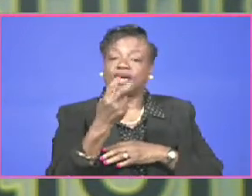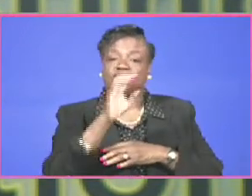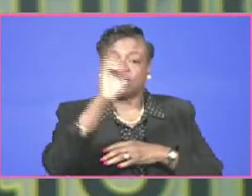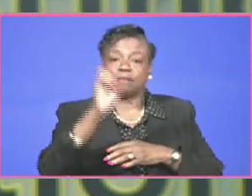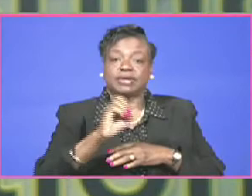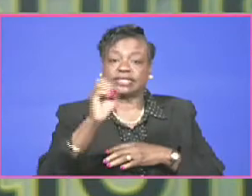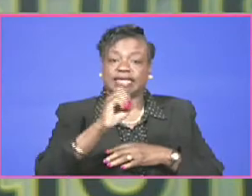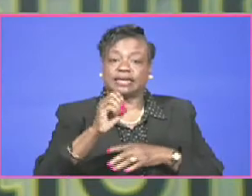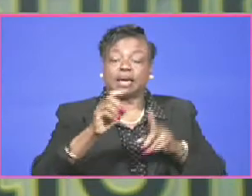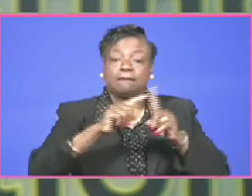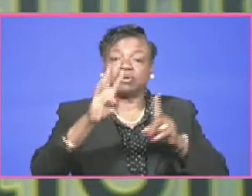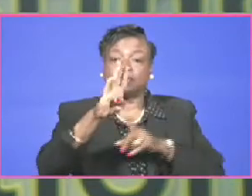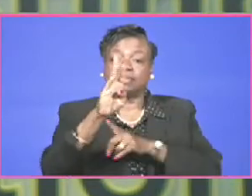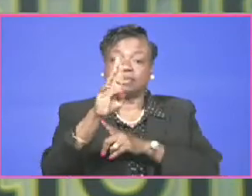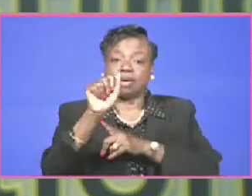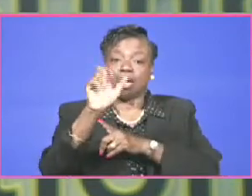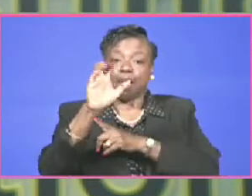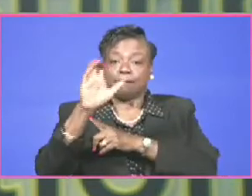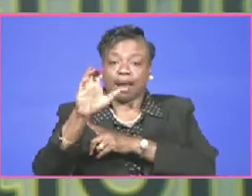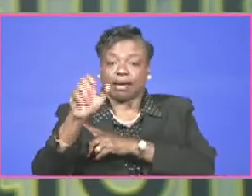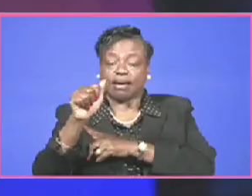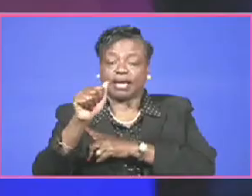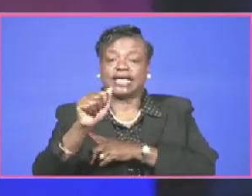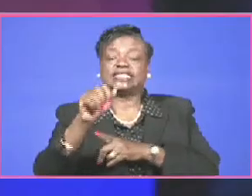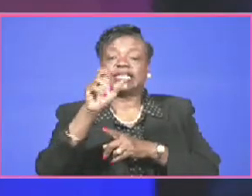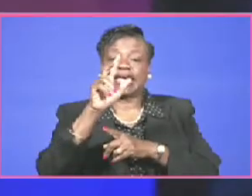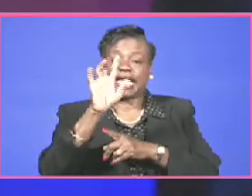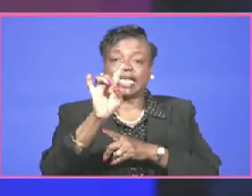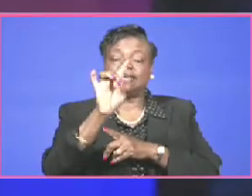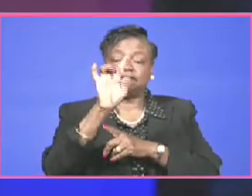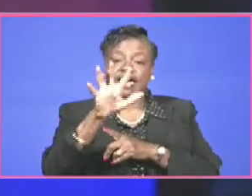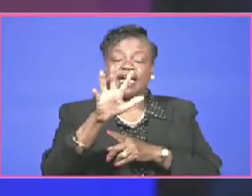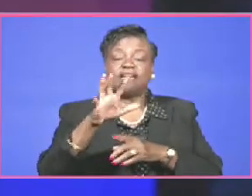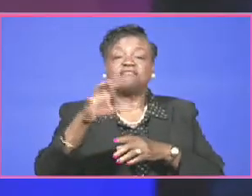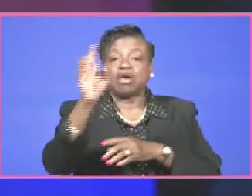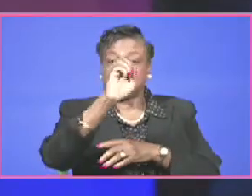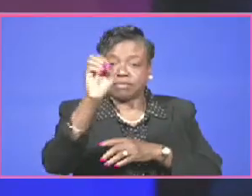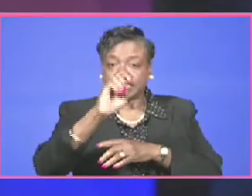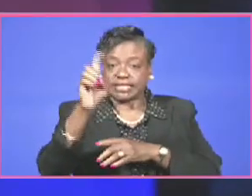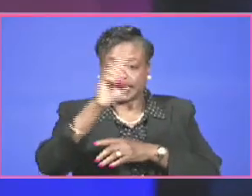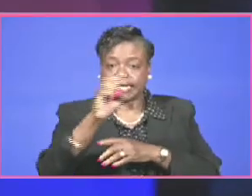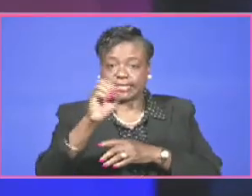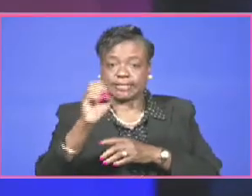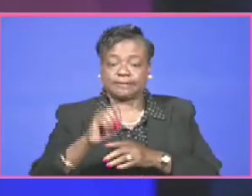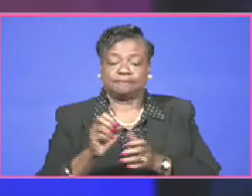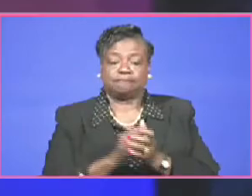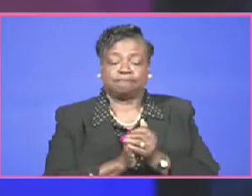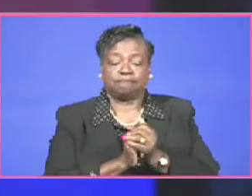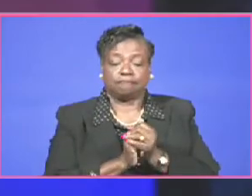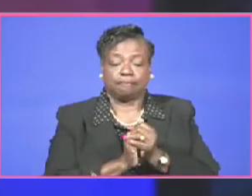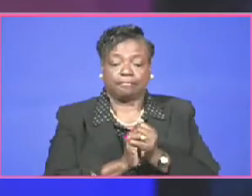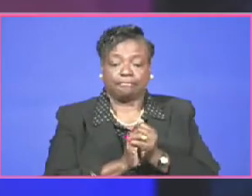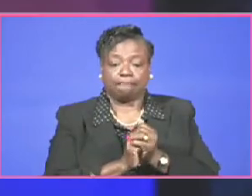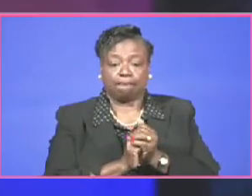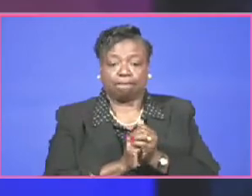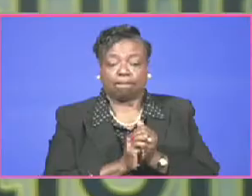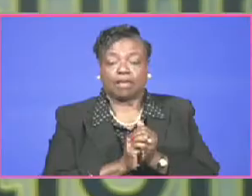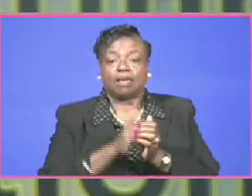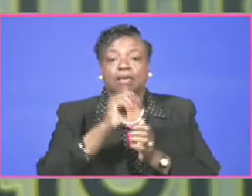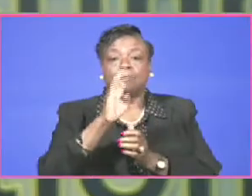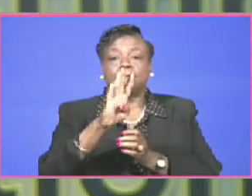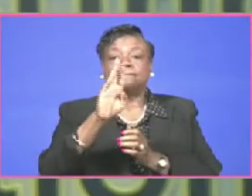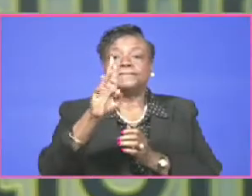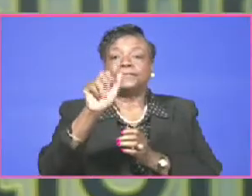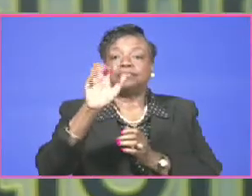it's as high as 85 to 87%. And what other cancers can you say have been linked to this mutation in BRCA1 and BRCA2?